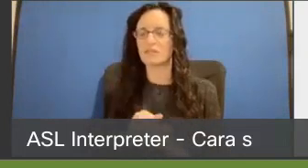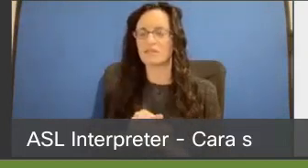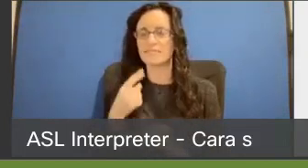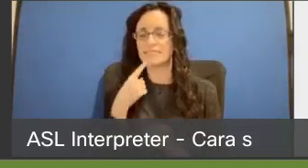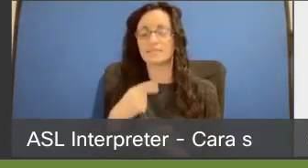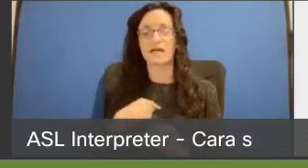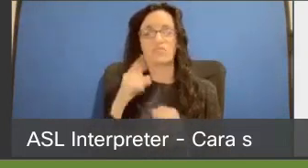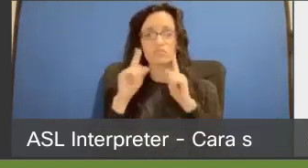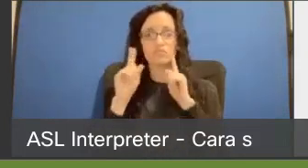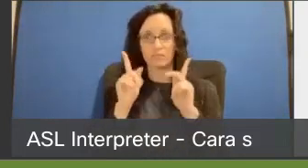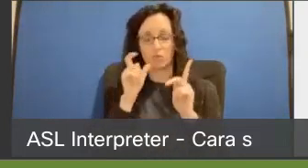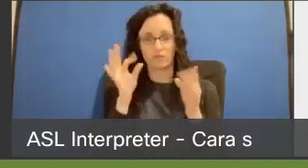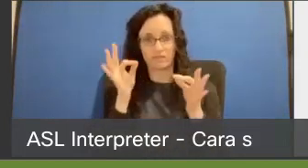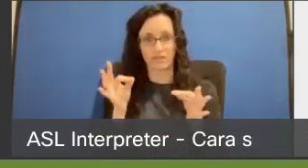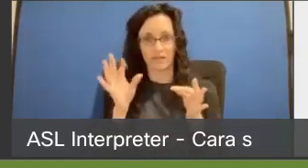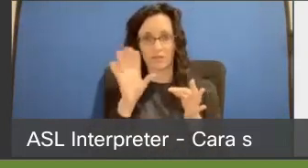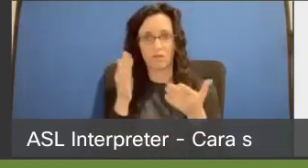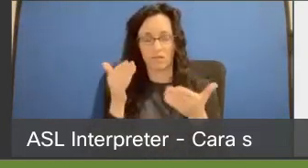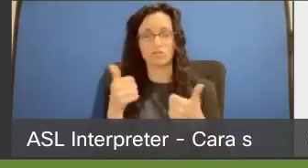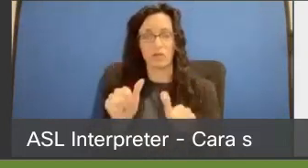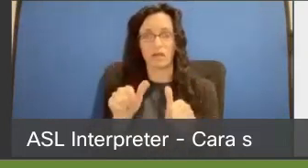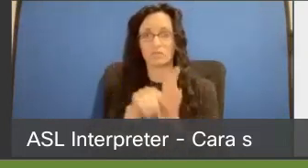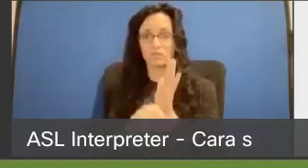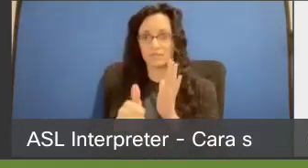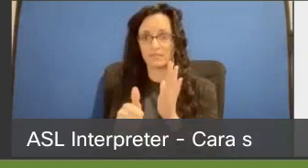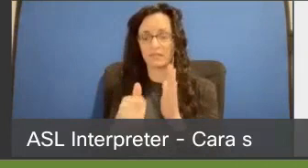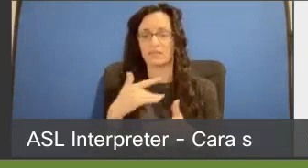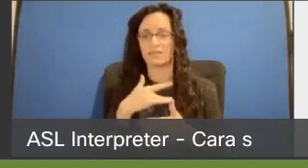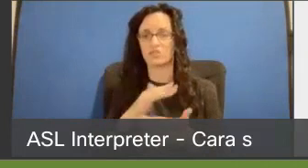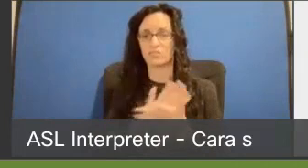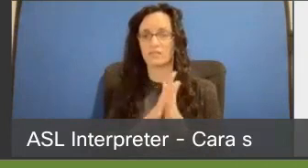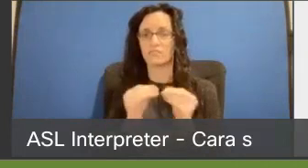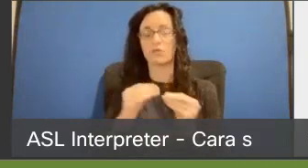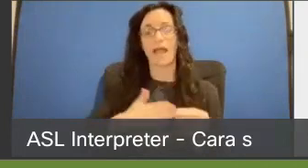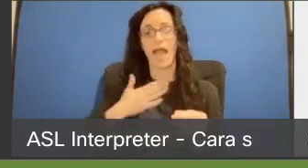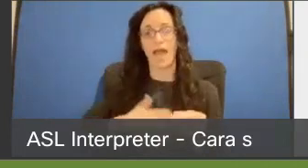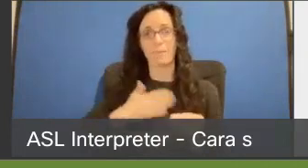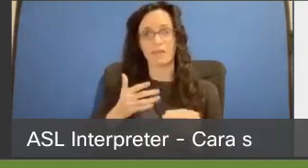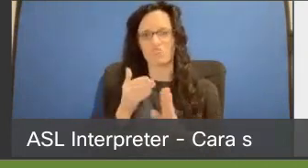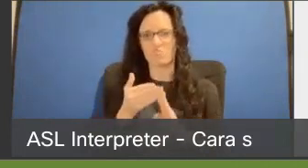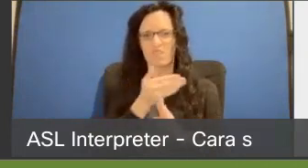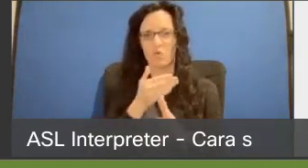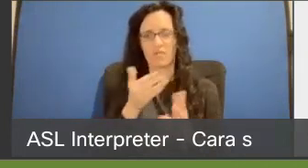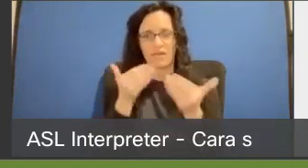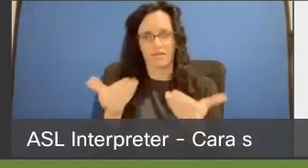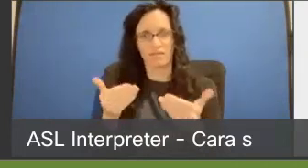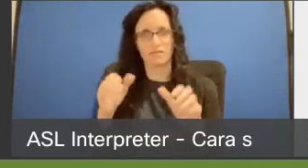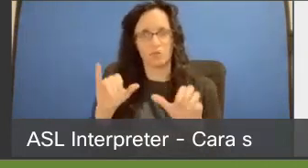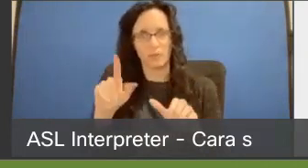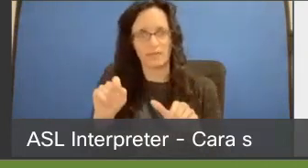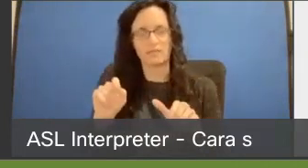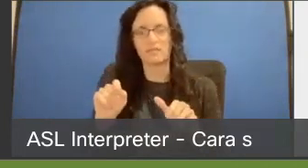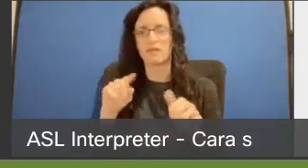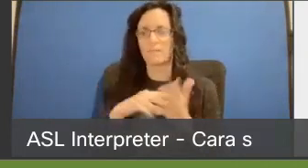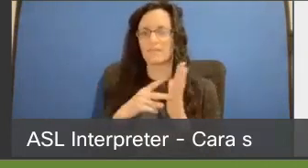that people who have decided they were going to attempt a suicide tend to get happier before they go through with it, which can make providers feel like they are doing better. Is this